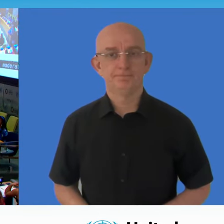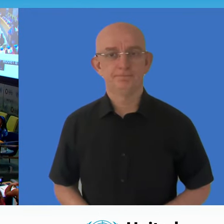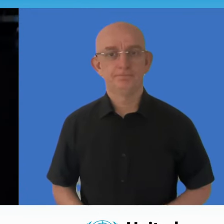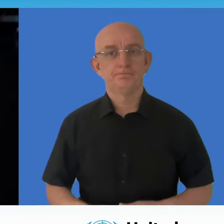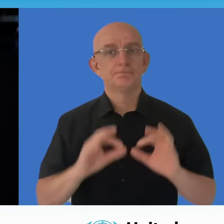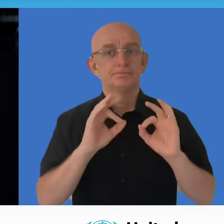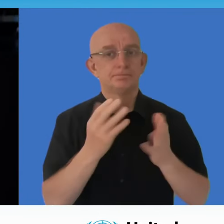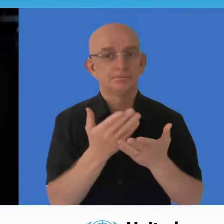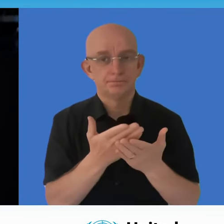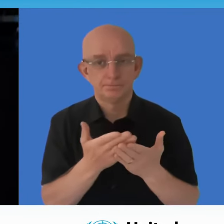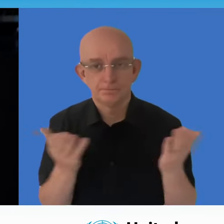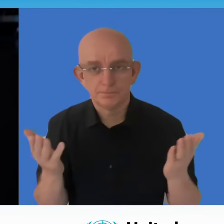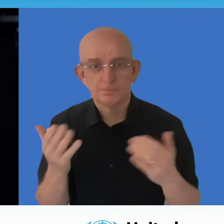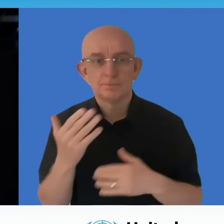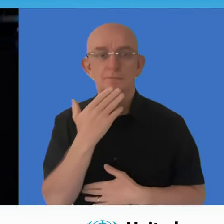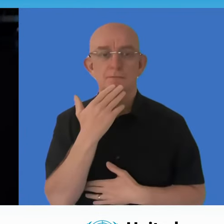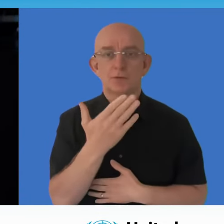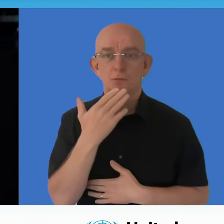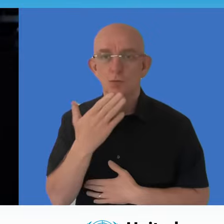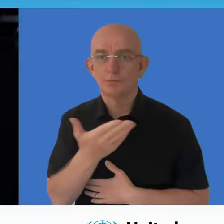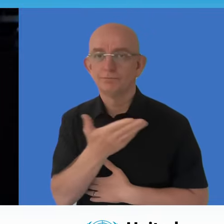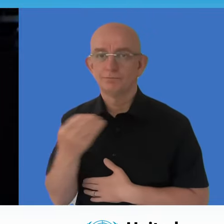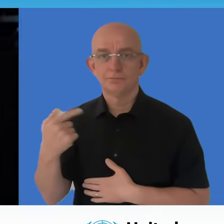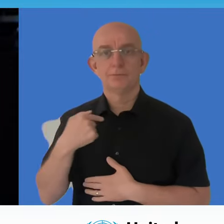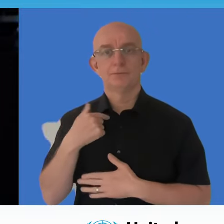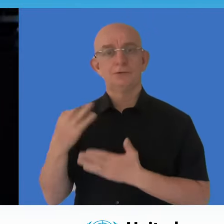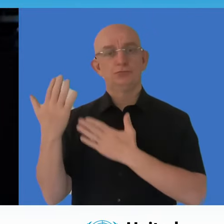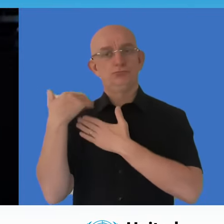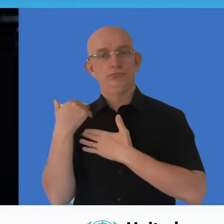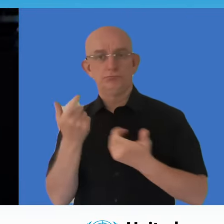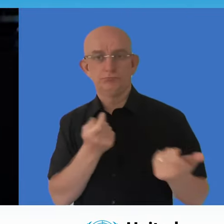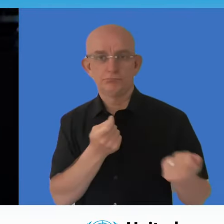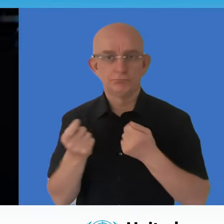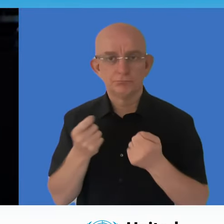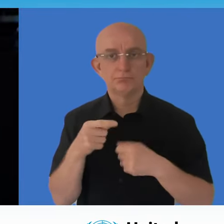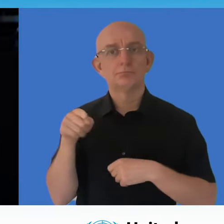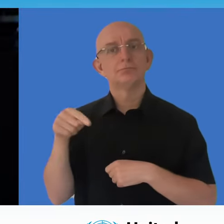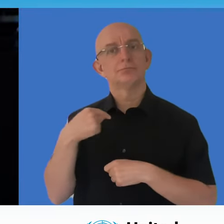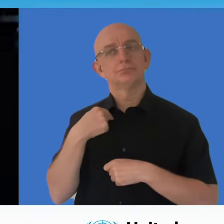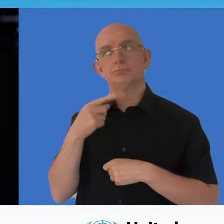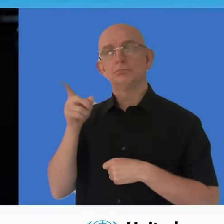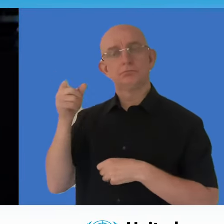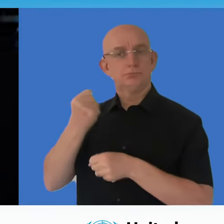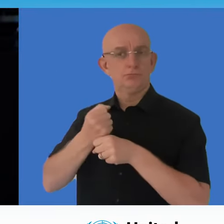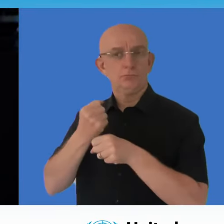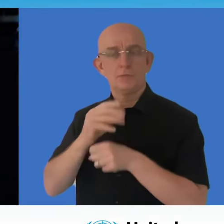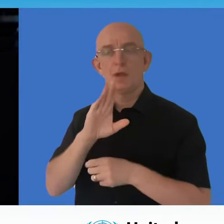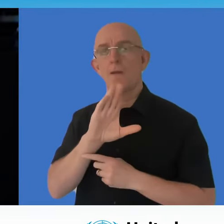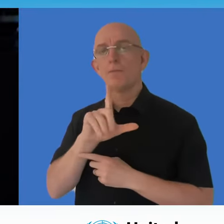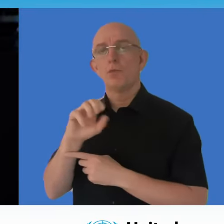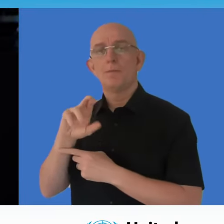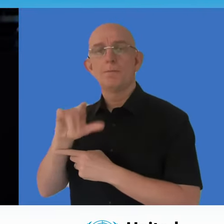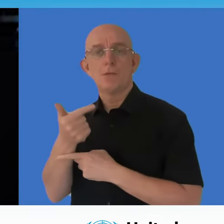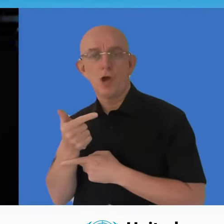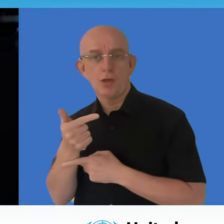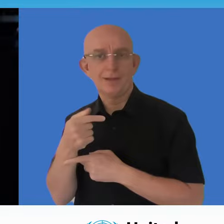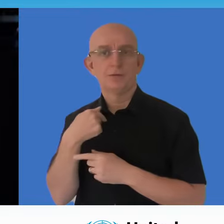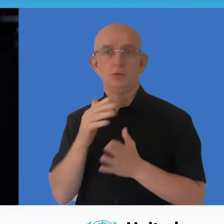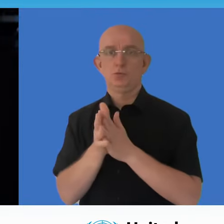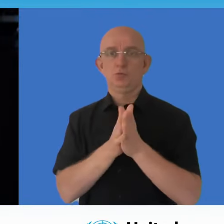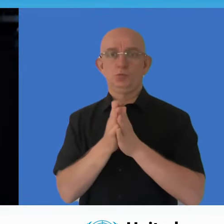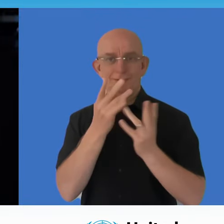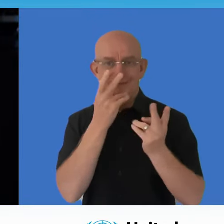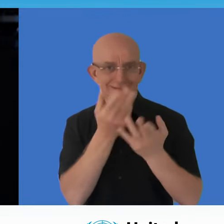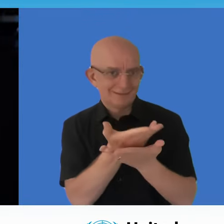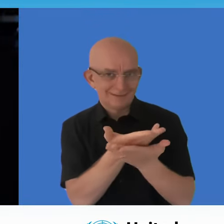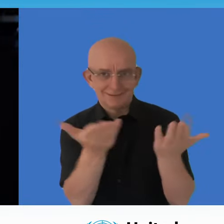correspondent for Bloomberg News. You have no idea how exciting it is to see so many young faces in the building today. So let's start by giving yourselves a